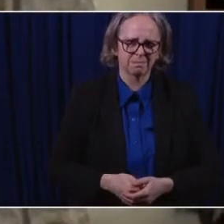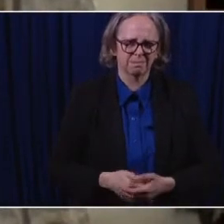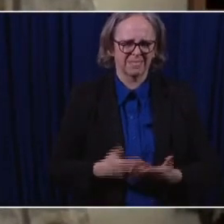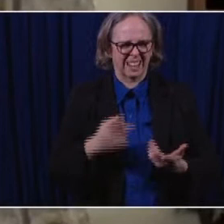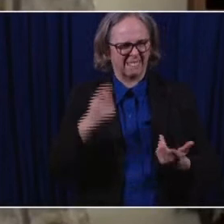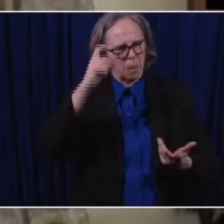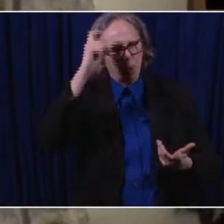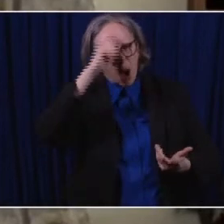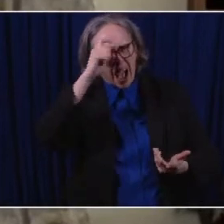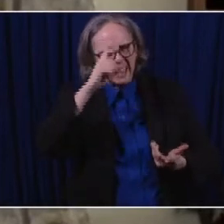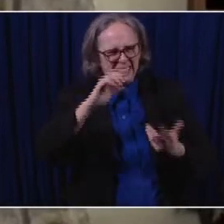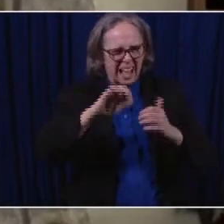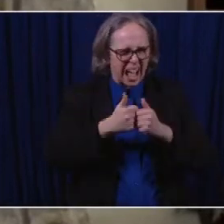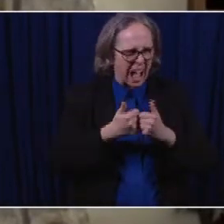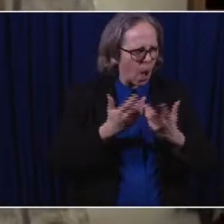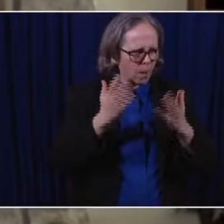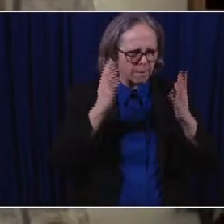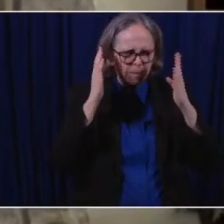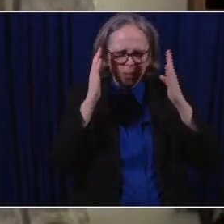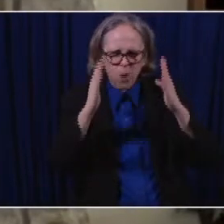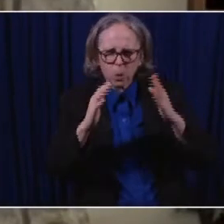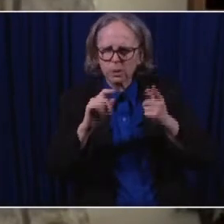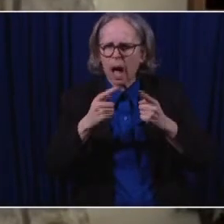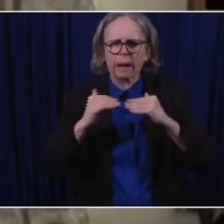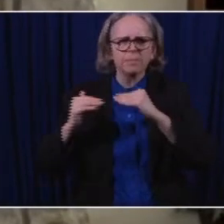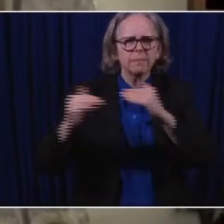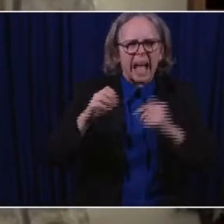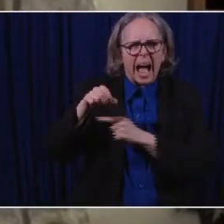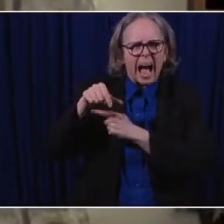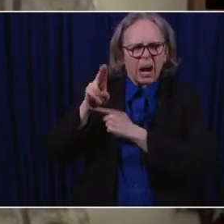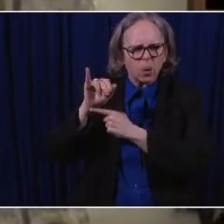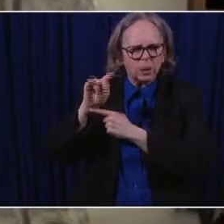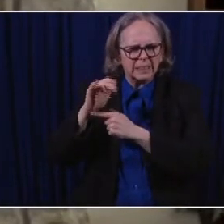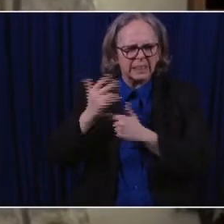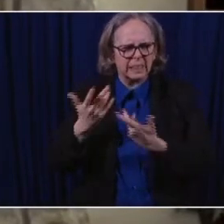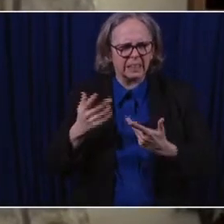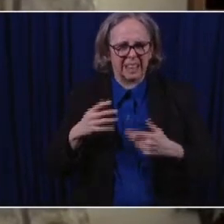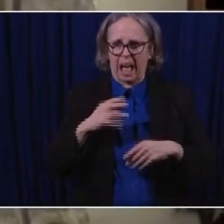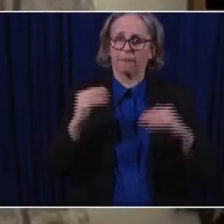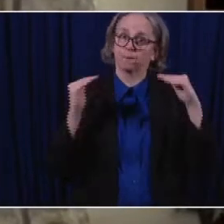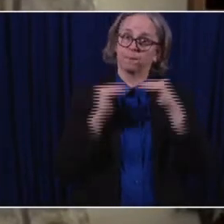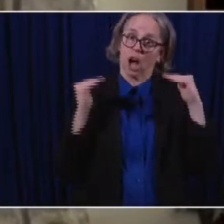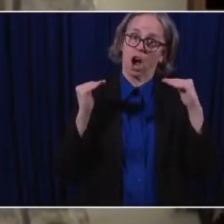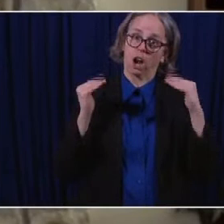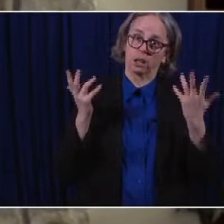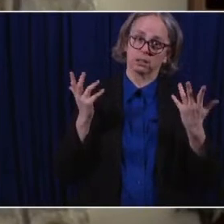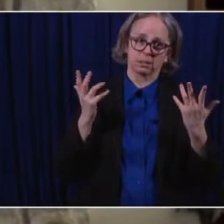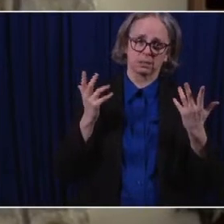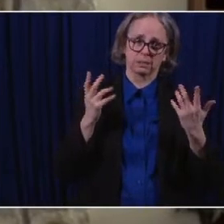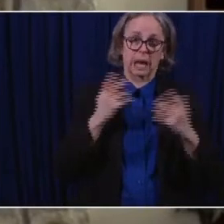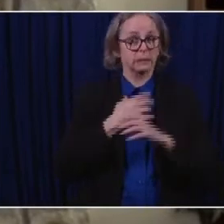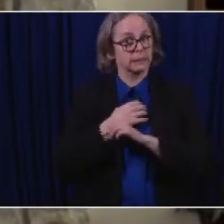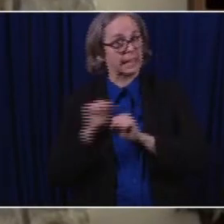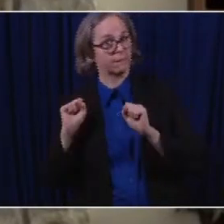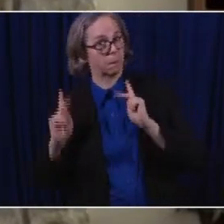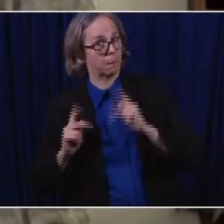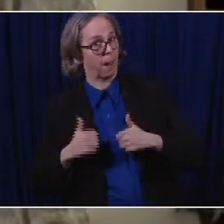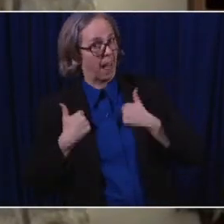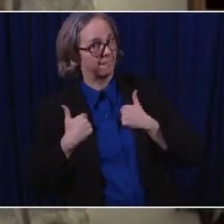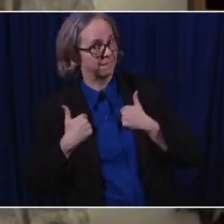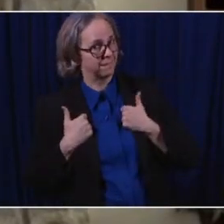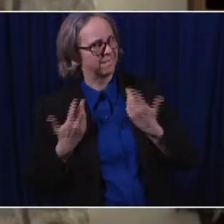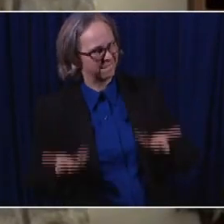worry about equity, worry about fairness, and most of all, worry about saving lives. And that's what we're doing. So I